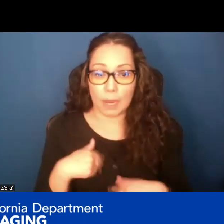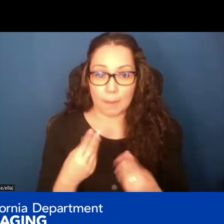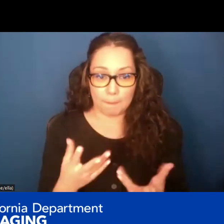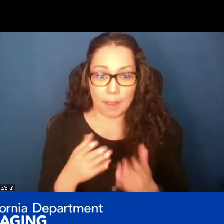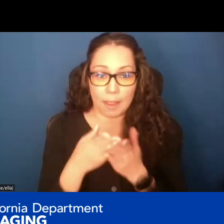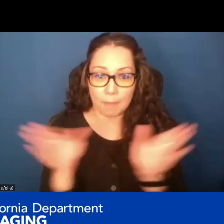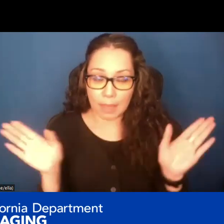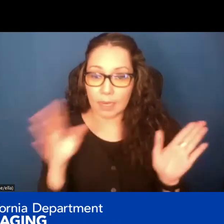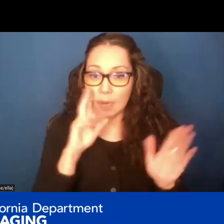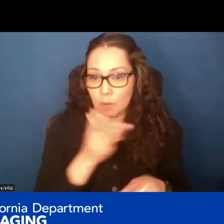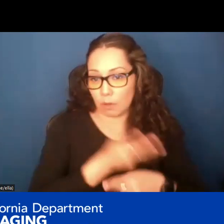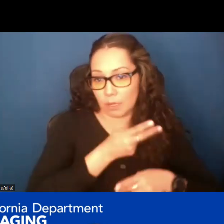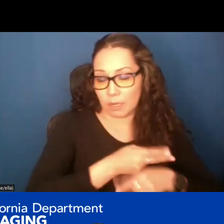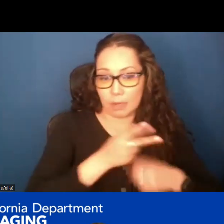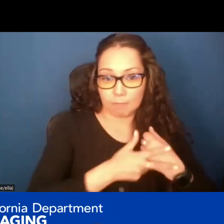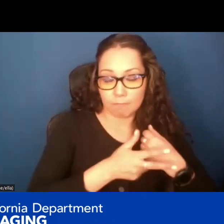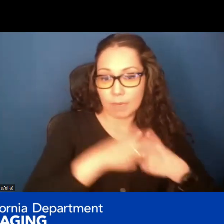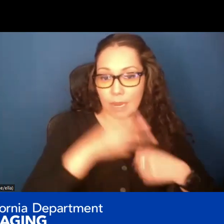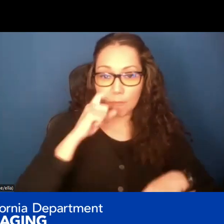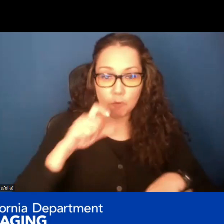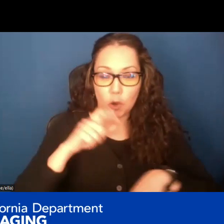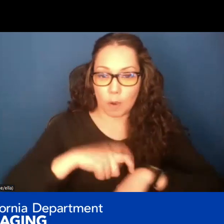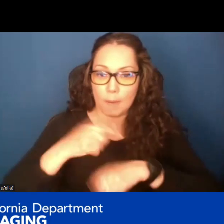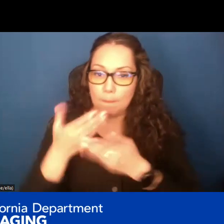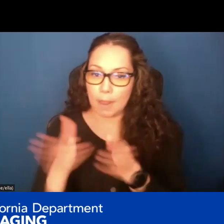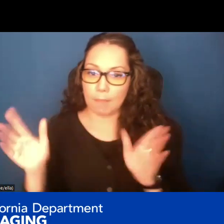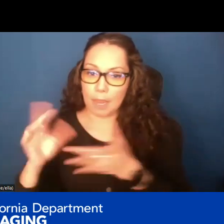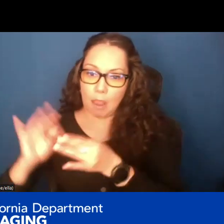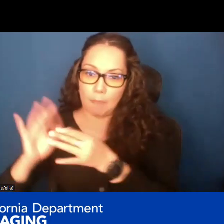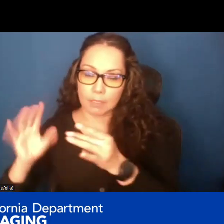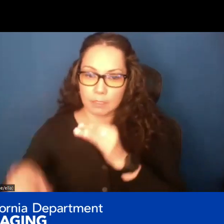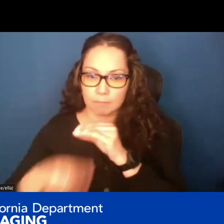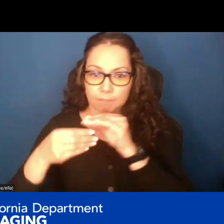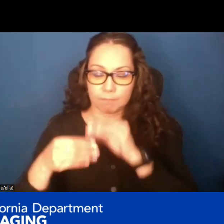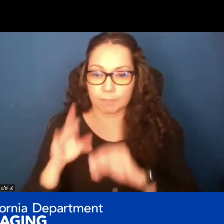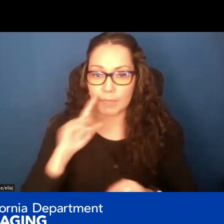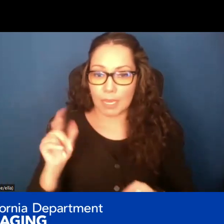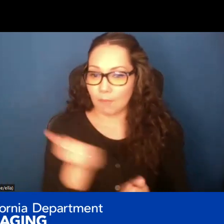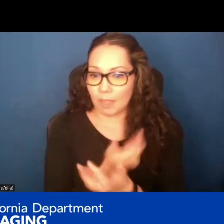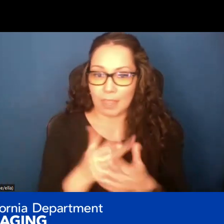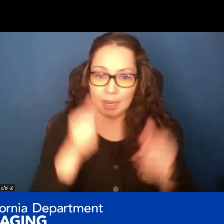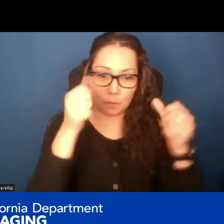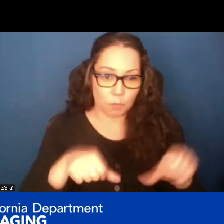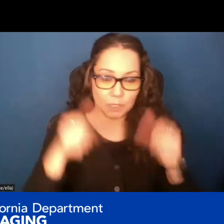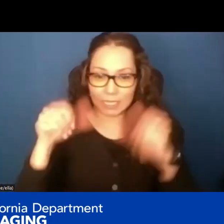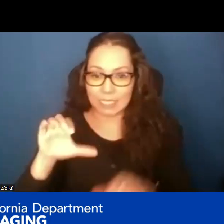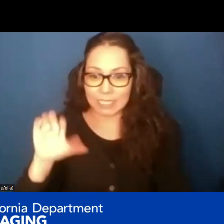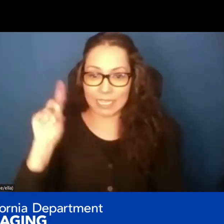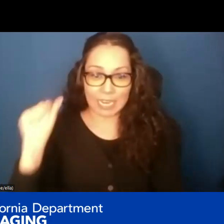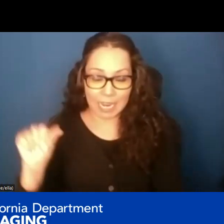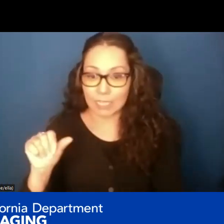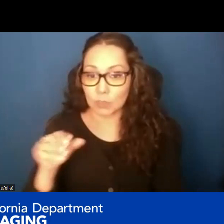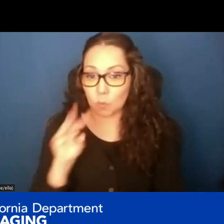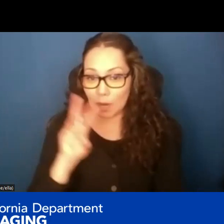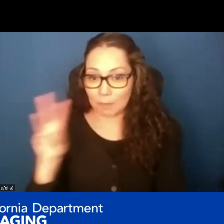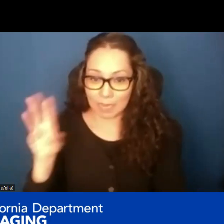reserve time for public comments. And last, all meeting information and materials will be posted on CDA's website, and we